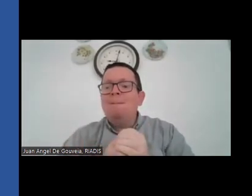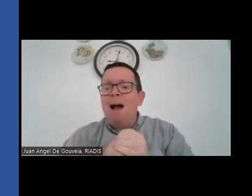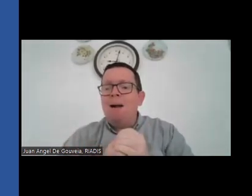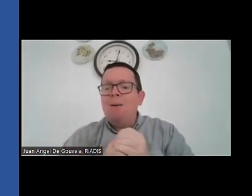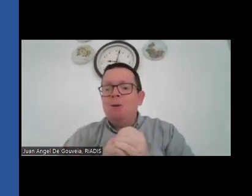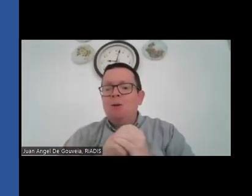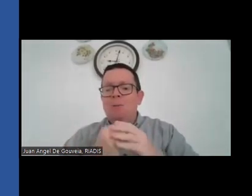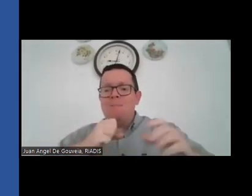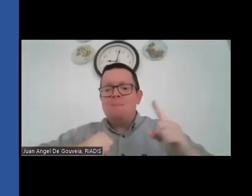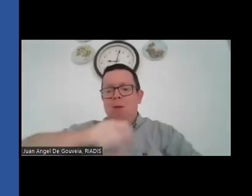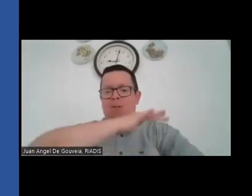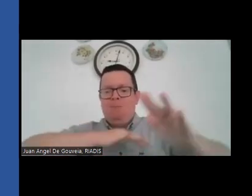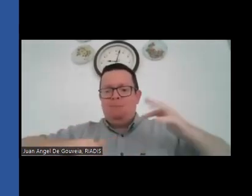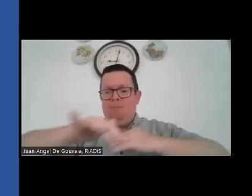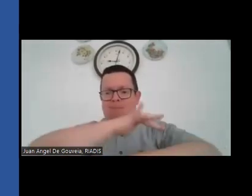the